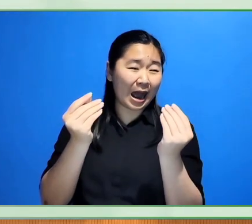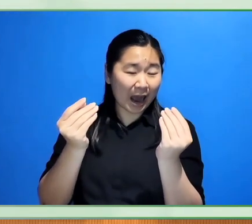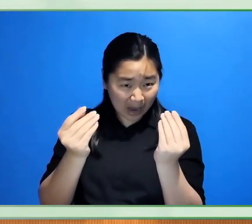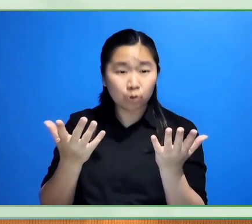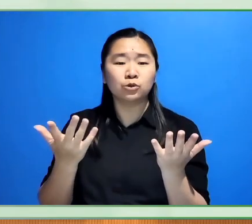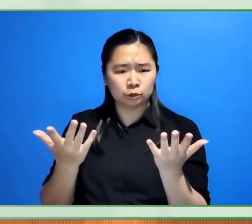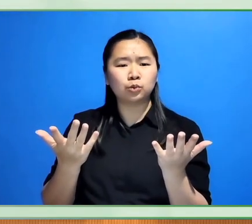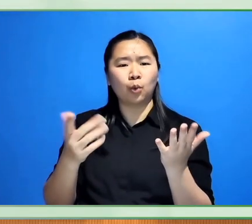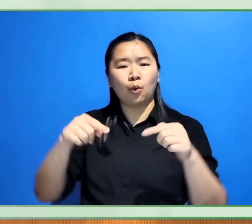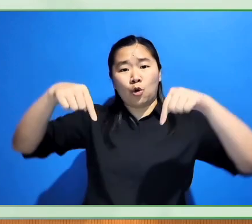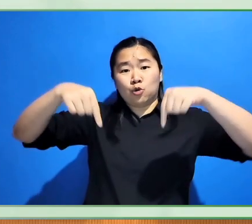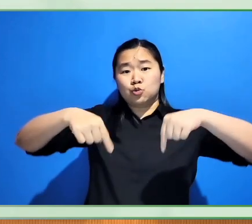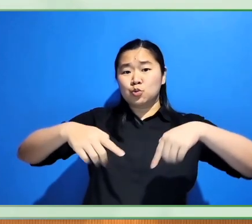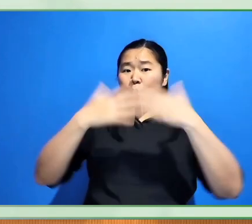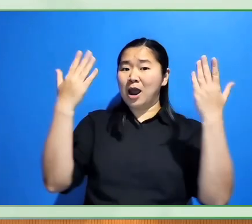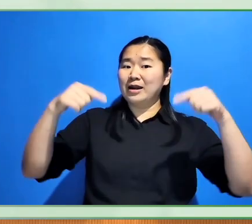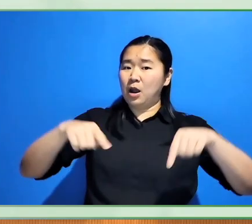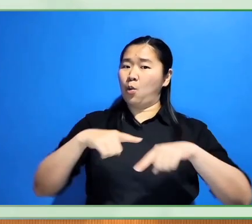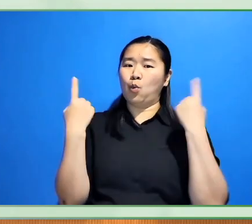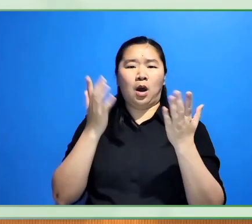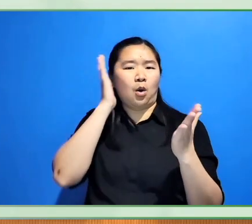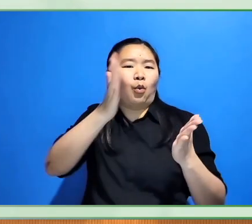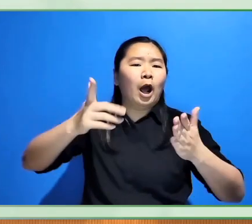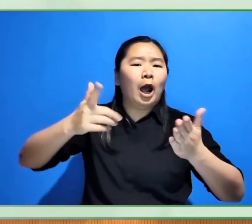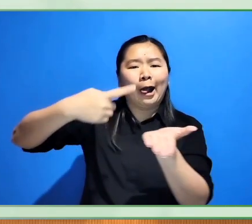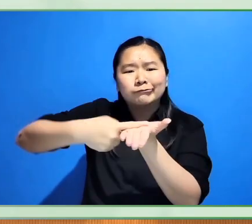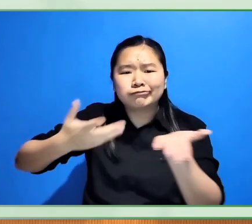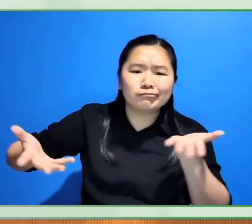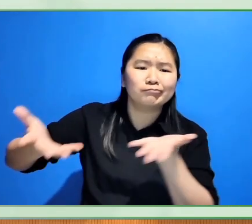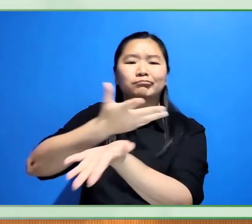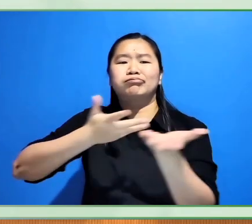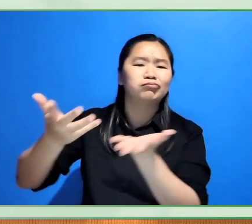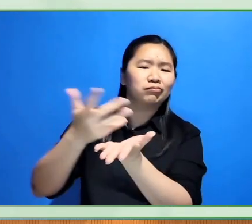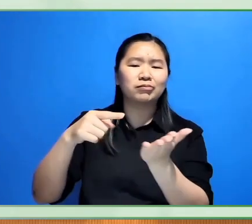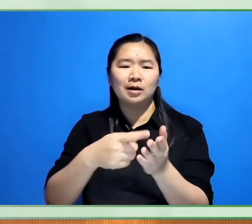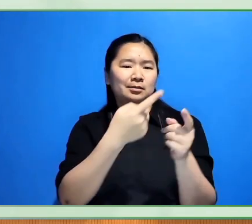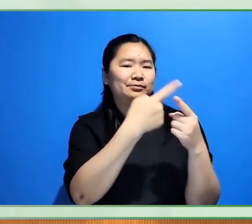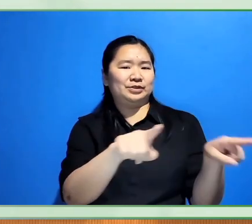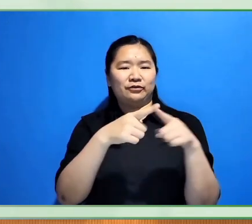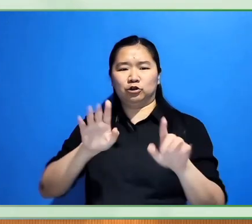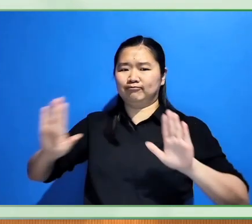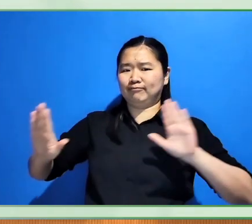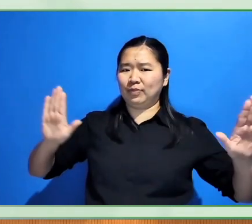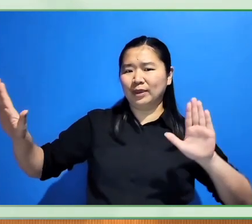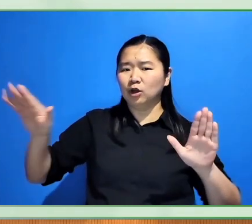are really a lot of domains that have to be assessed if we want to foster and create better